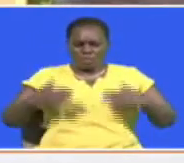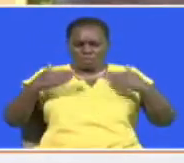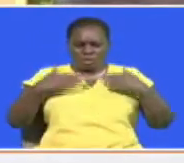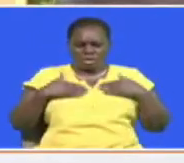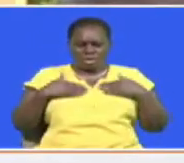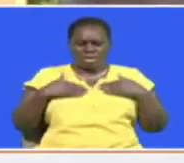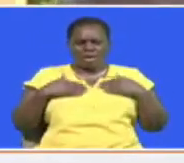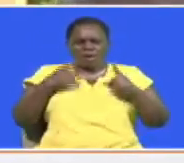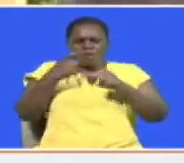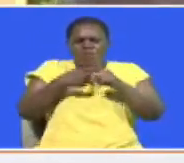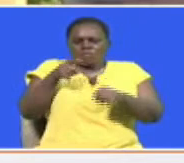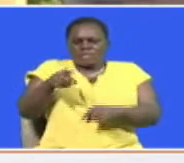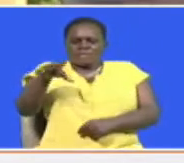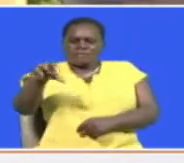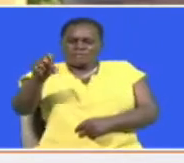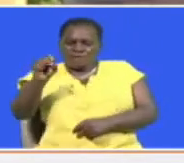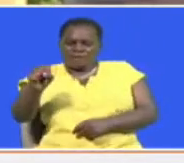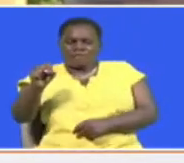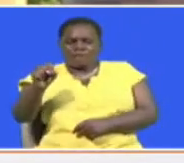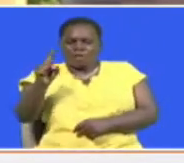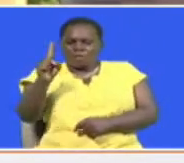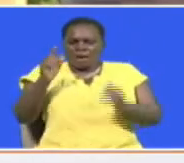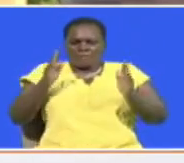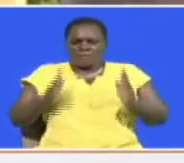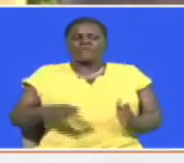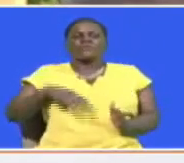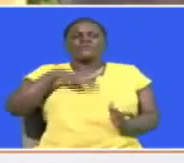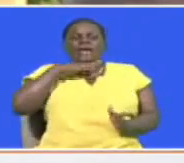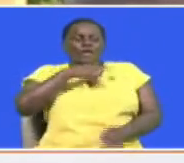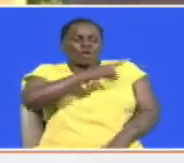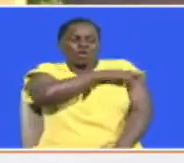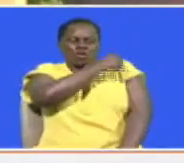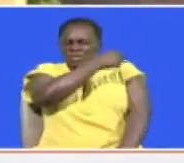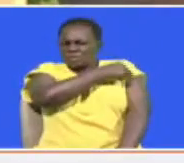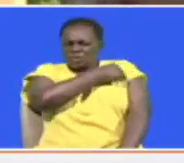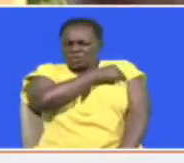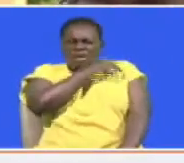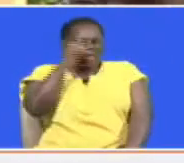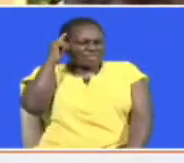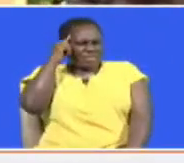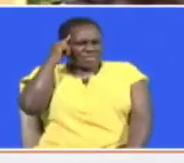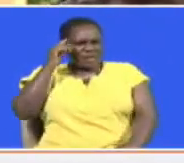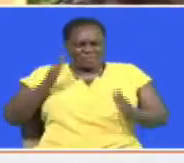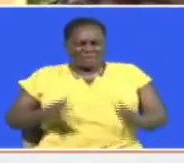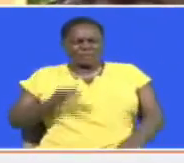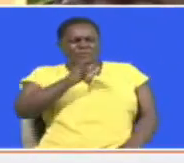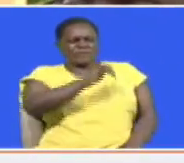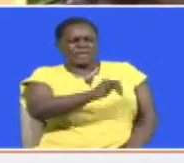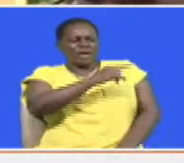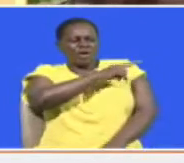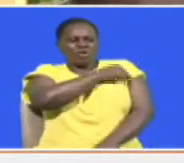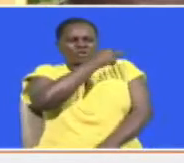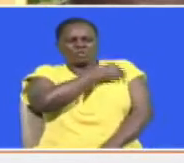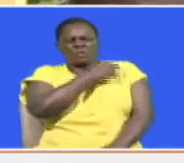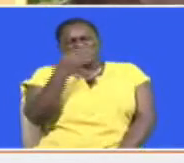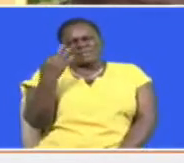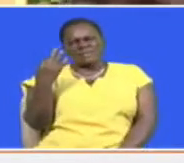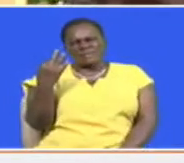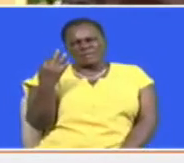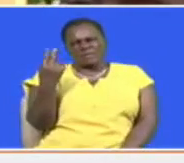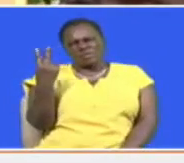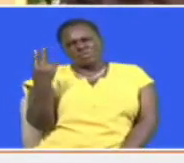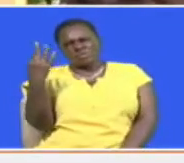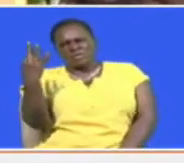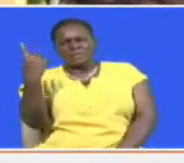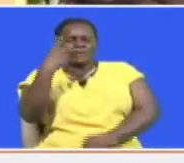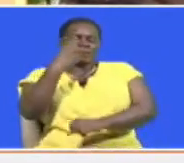of these 5 bodies which are fresh. One person had died in hospital. I think the person had stayed for about